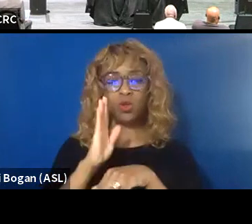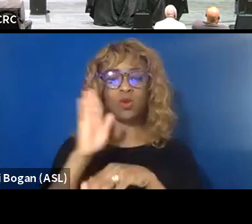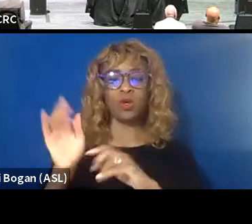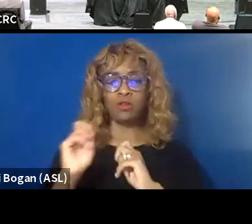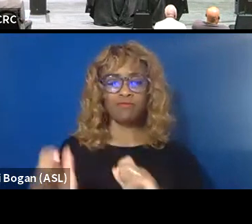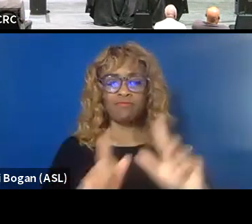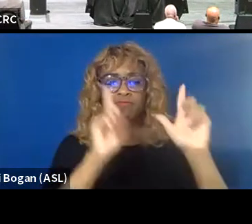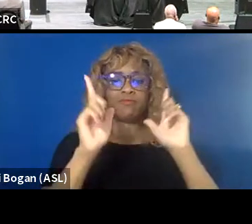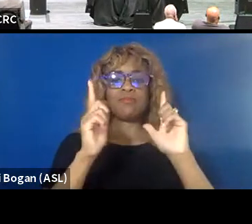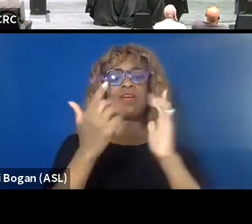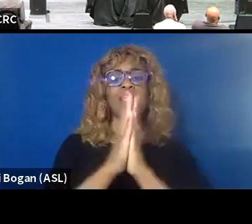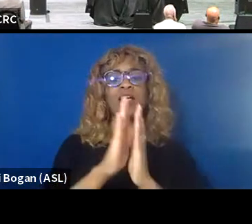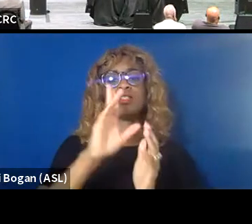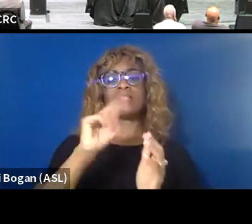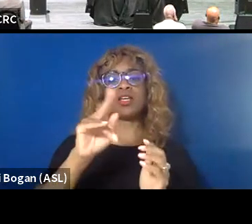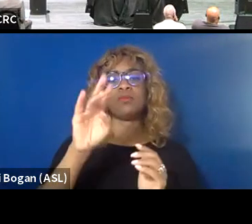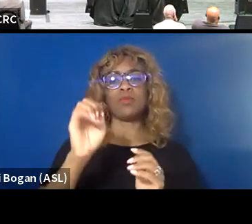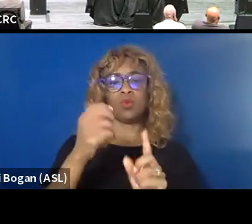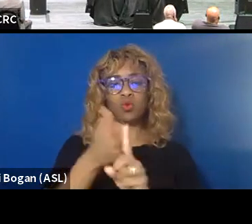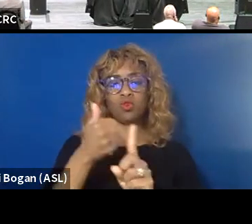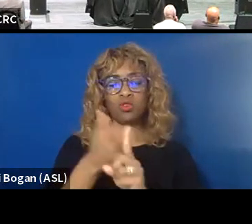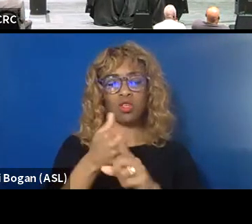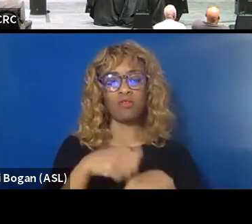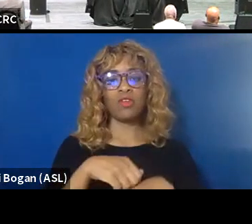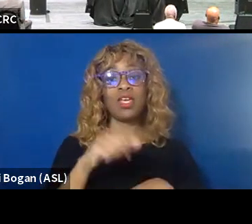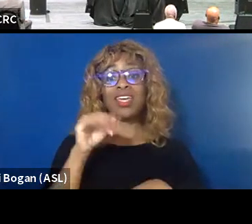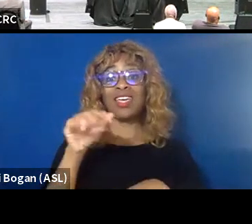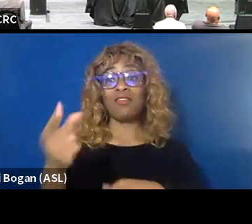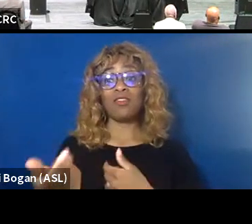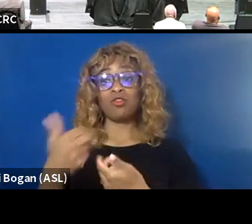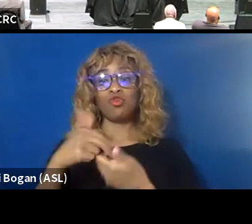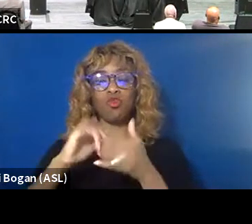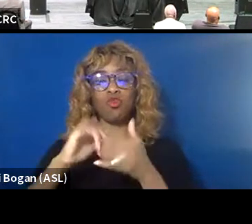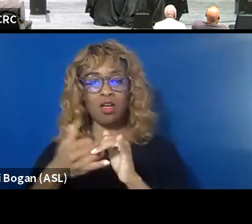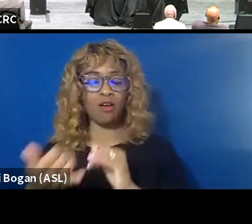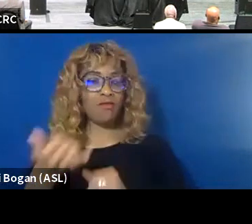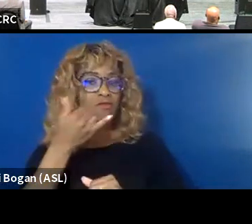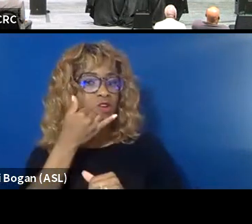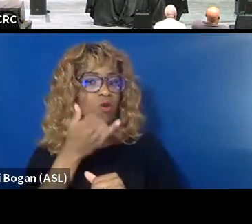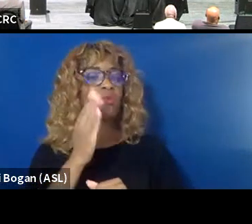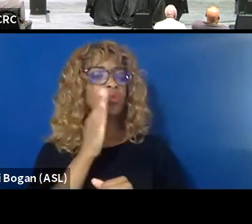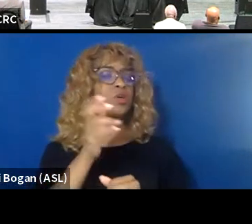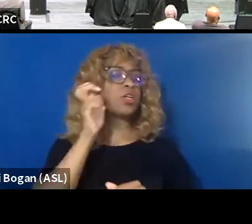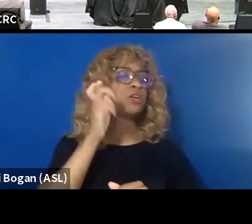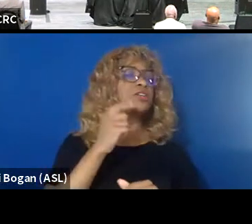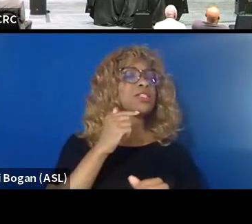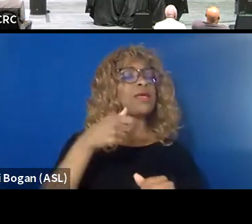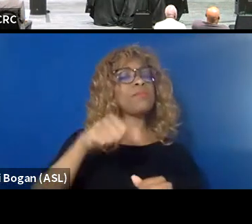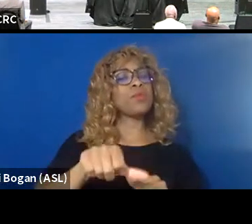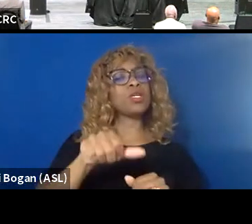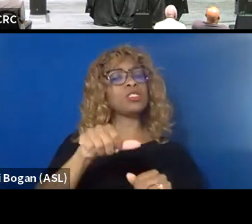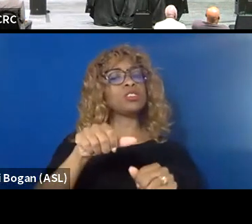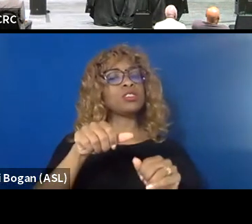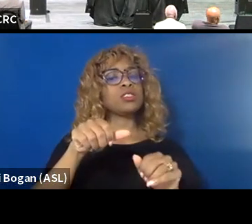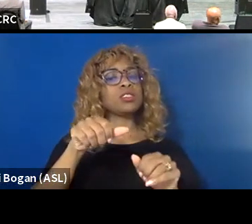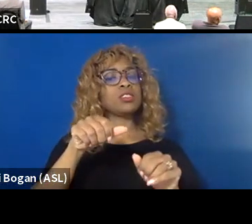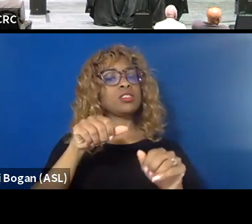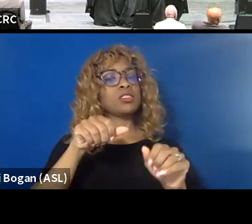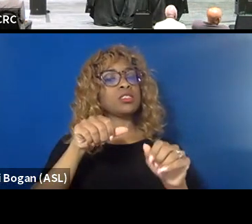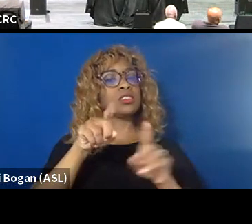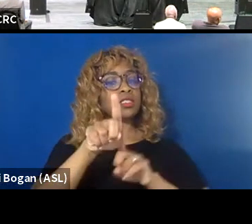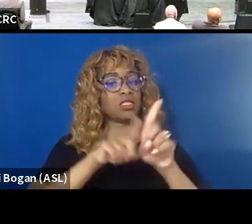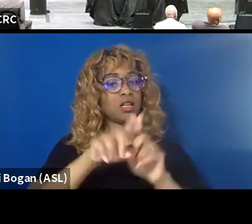to unmute your microphone and speak. If you are on the phone, a voice will say that the host would like you to speak and prompt you to